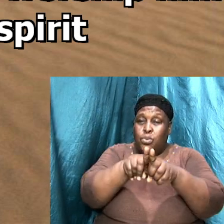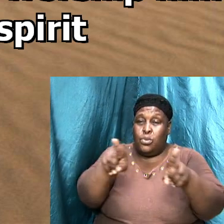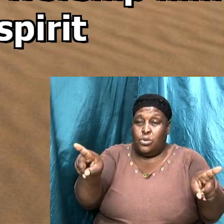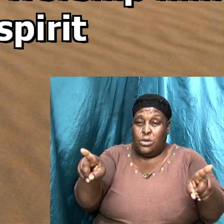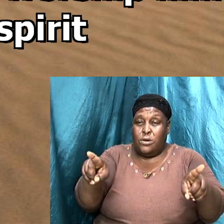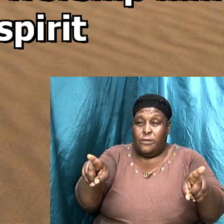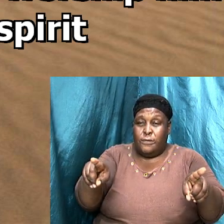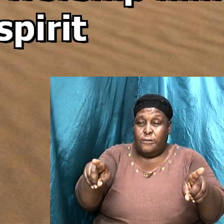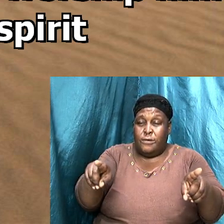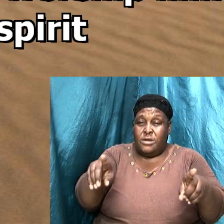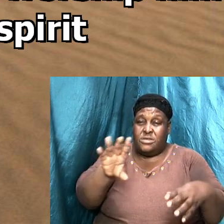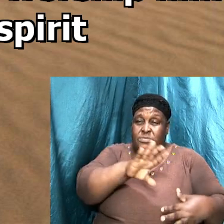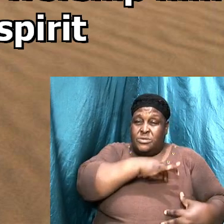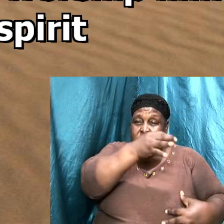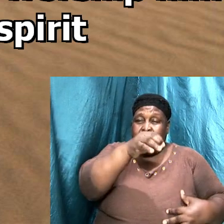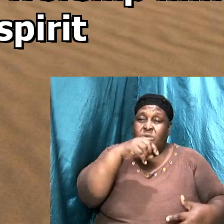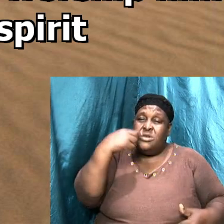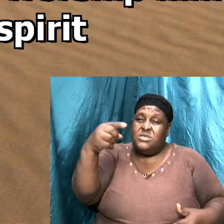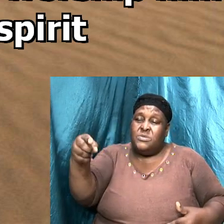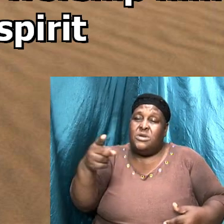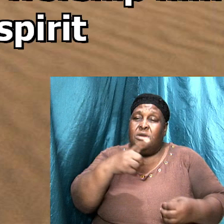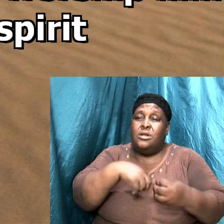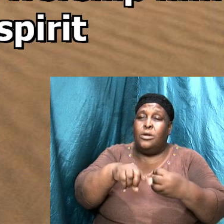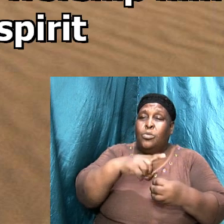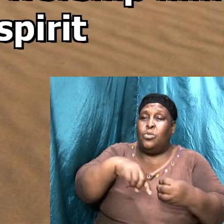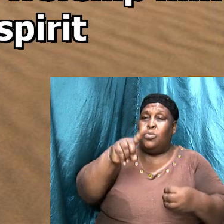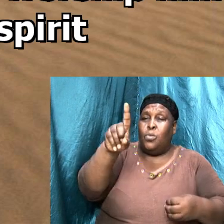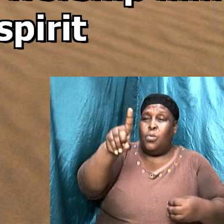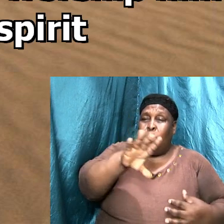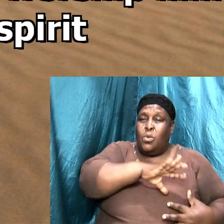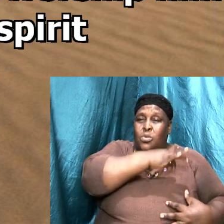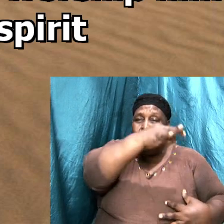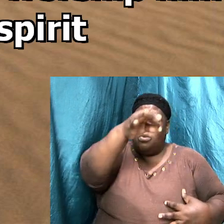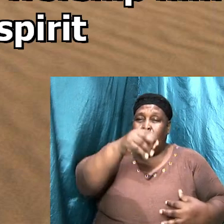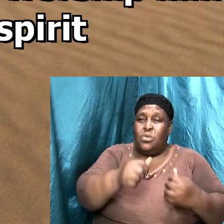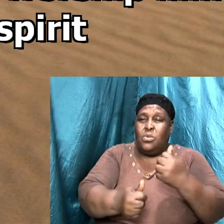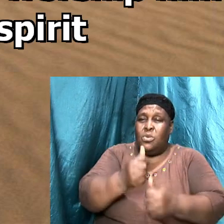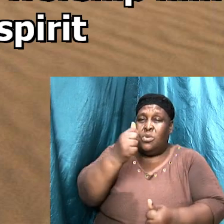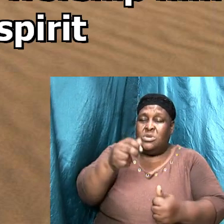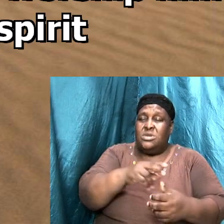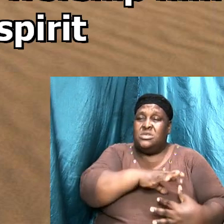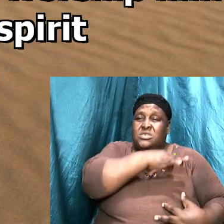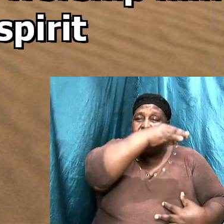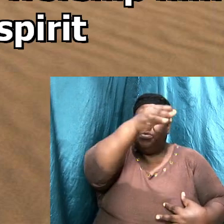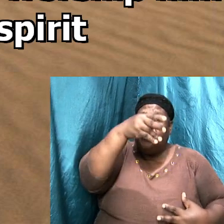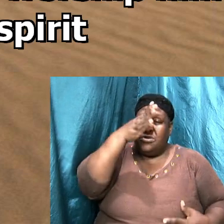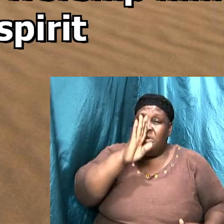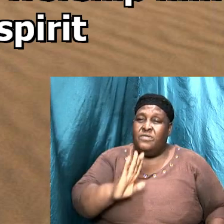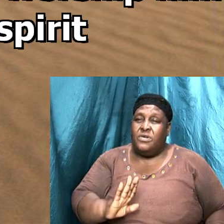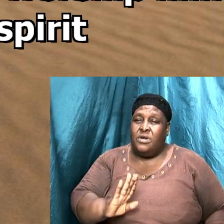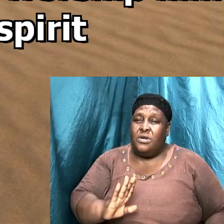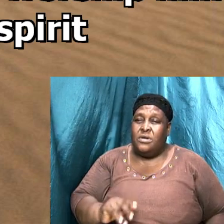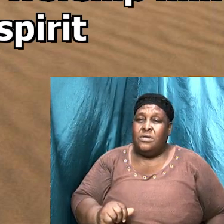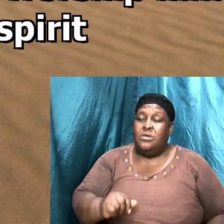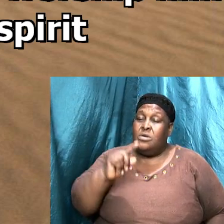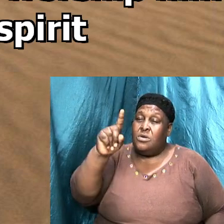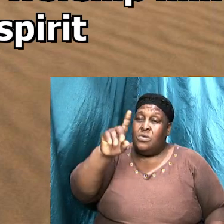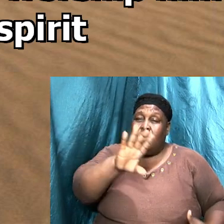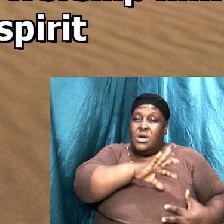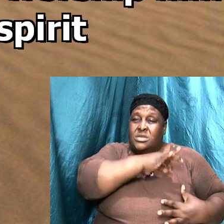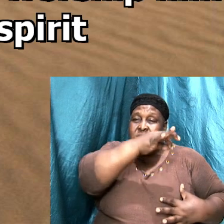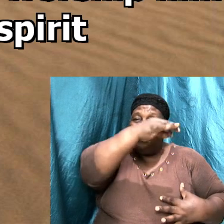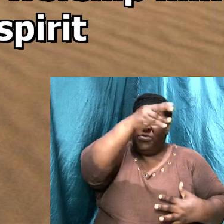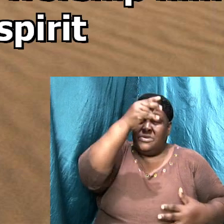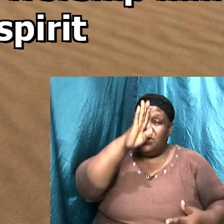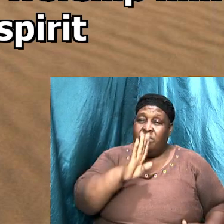one Spirit, which is the Spirit of God. There is only one Spirit of God. Father,